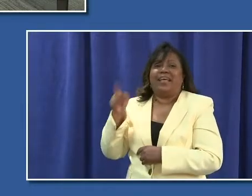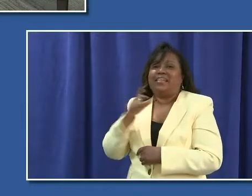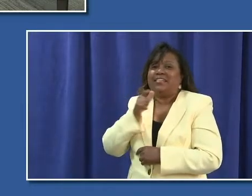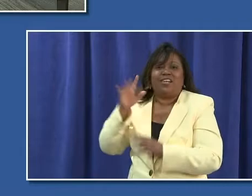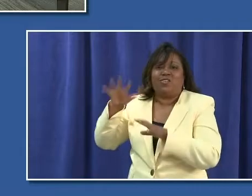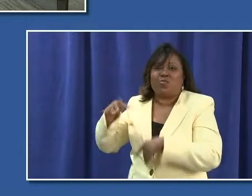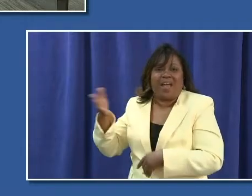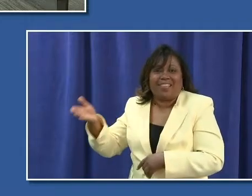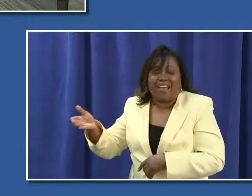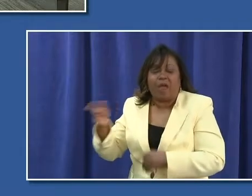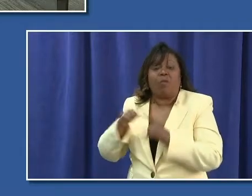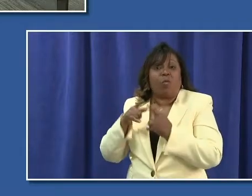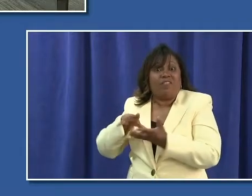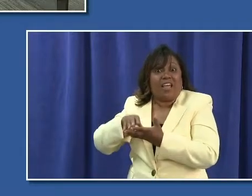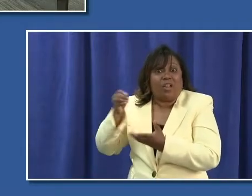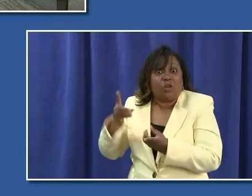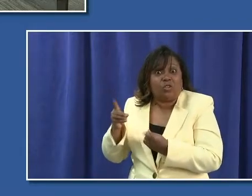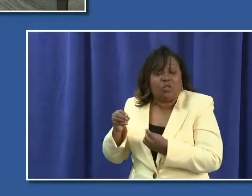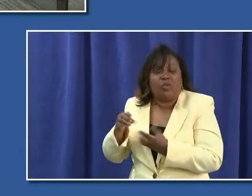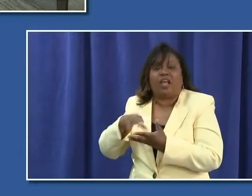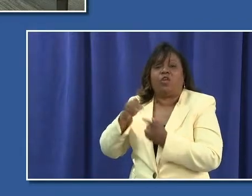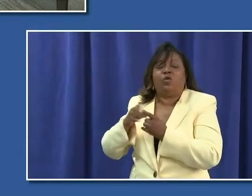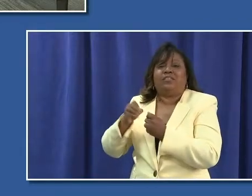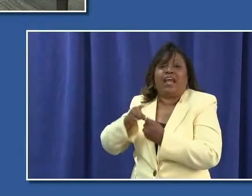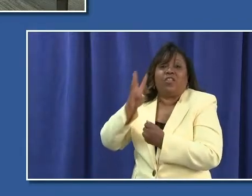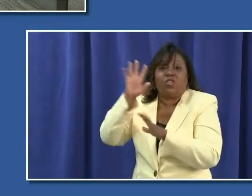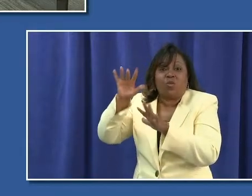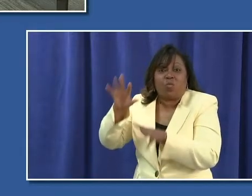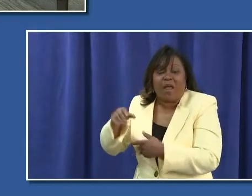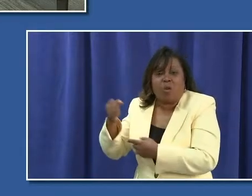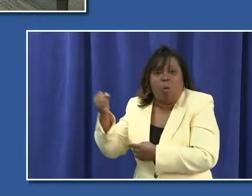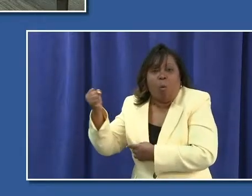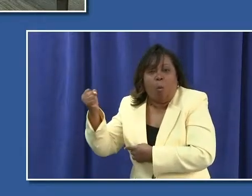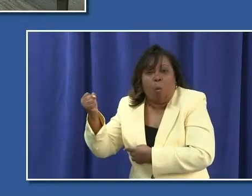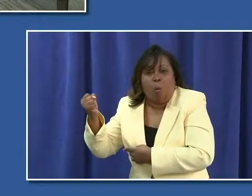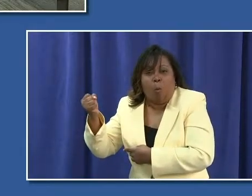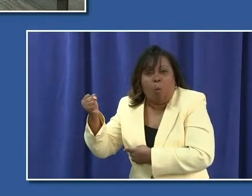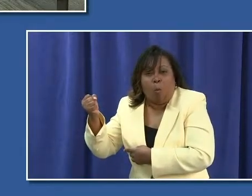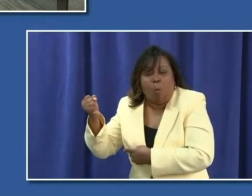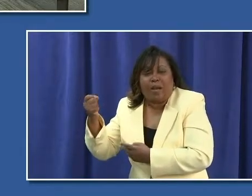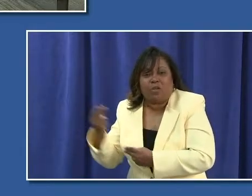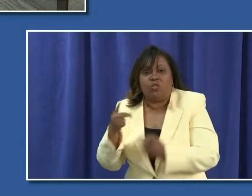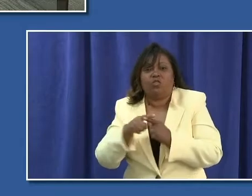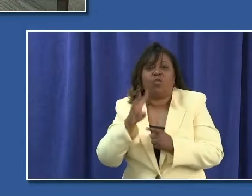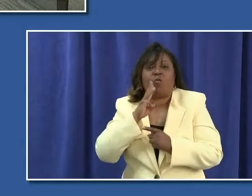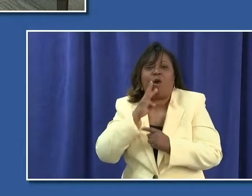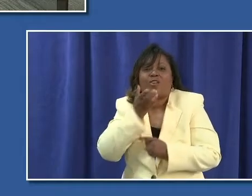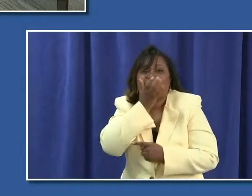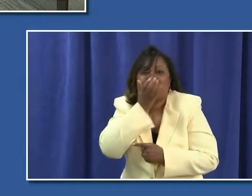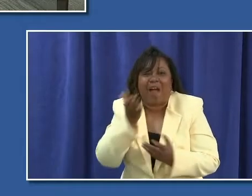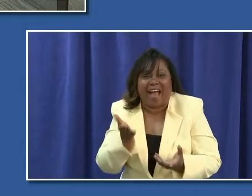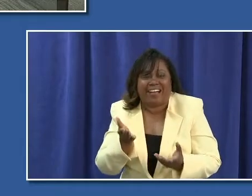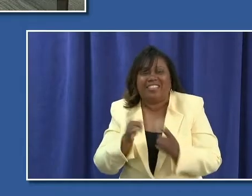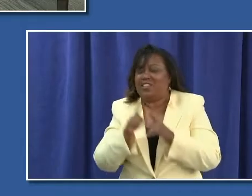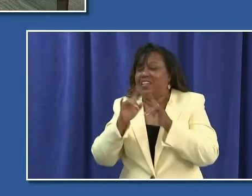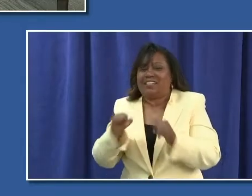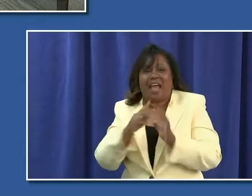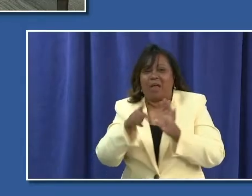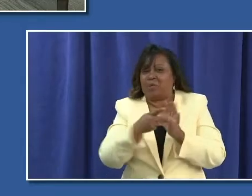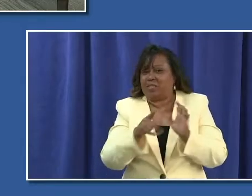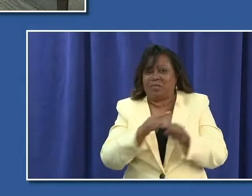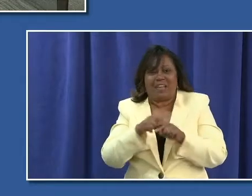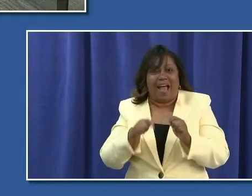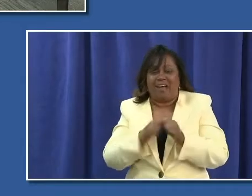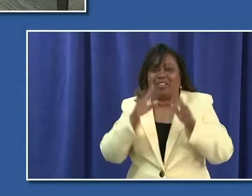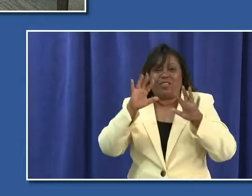doesn't rain. But what they've learned to do is they've learned to take that rain and hold on to it, and they use it to water the grass. So it's the same principle behind